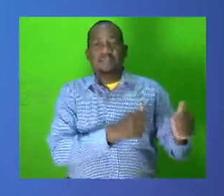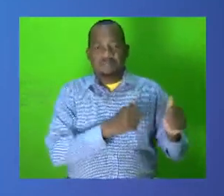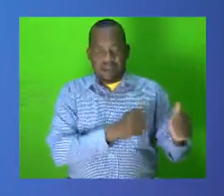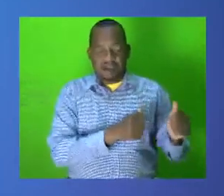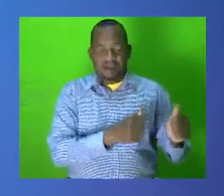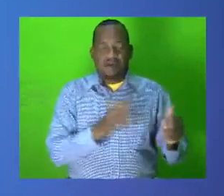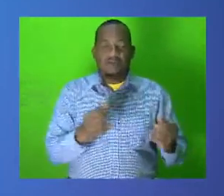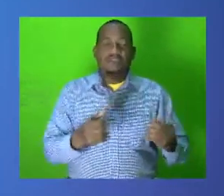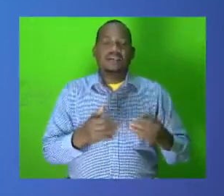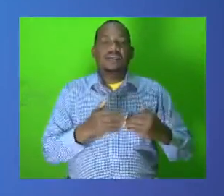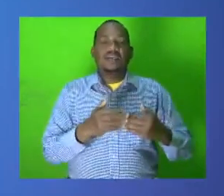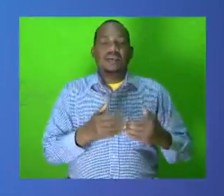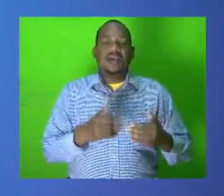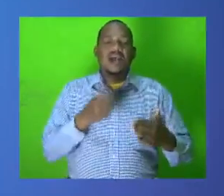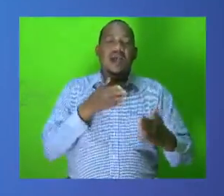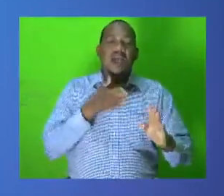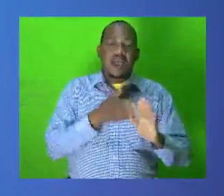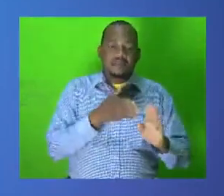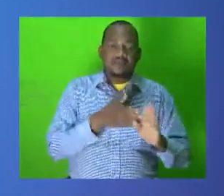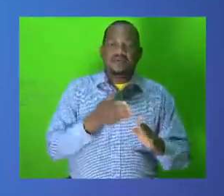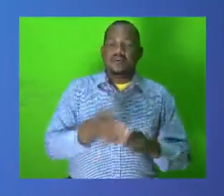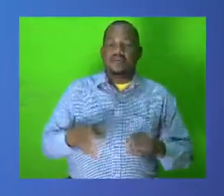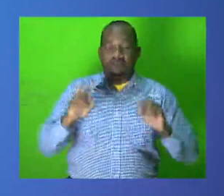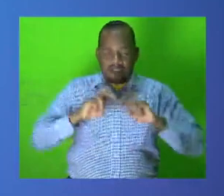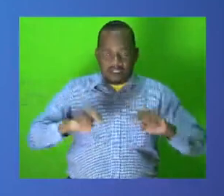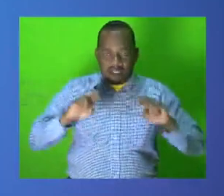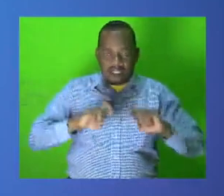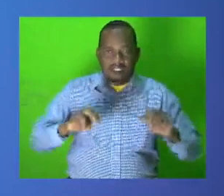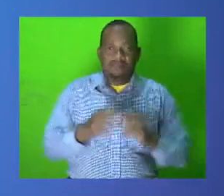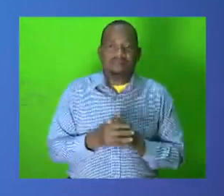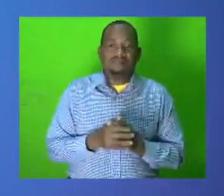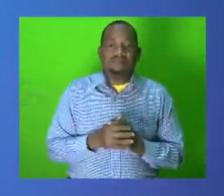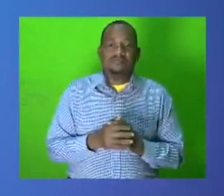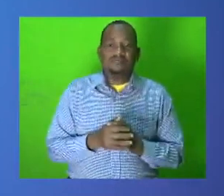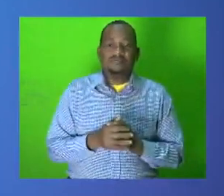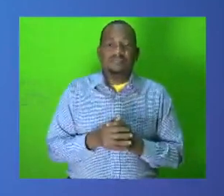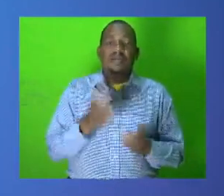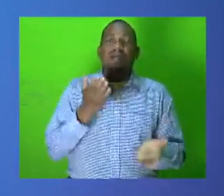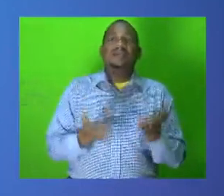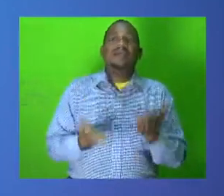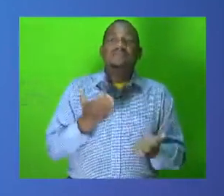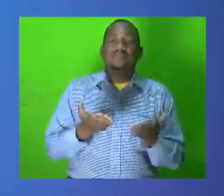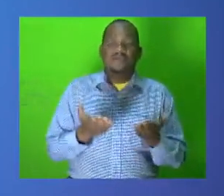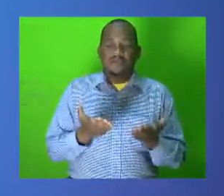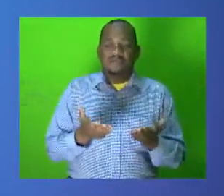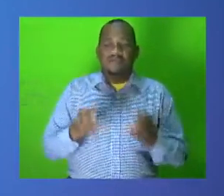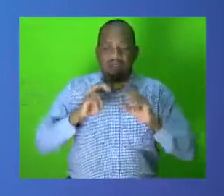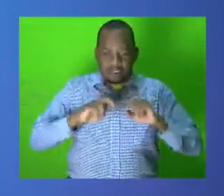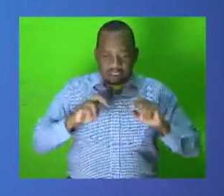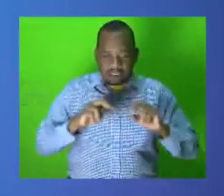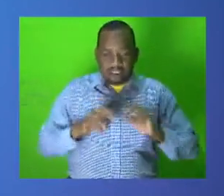of research. So let us look at depend on the aim of research. Types of research according to